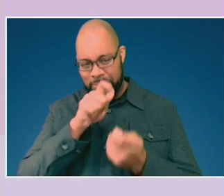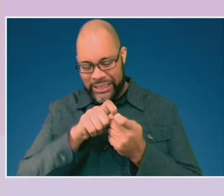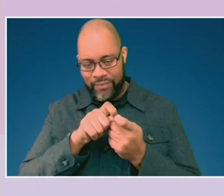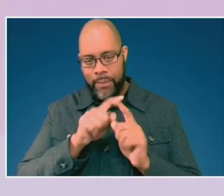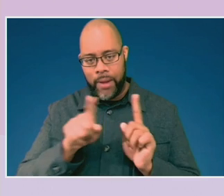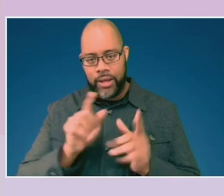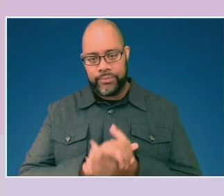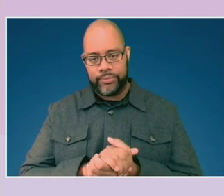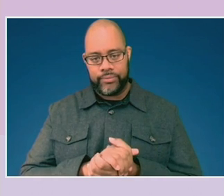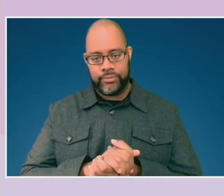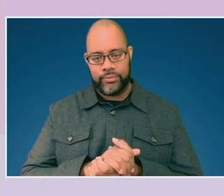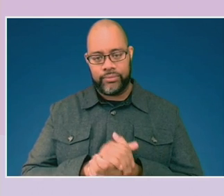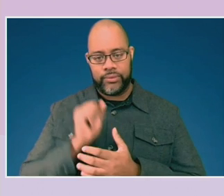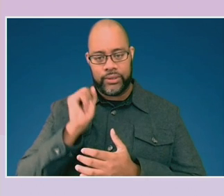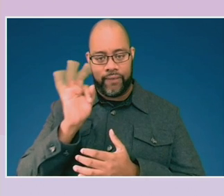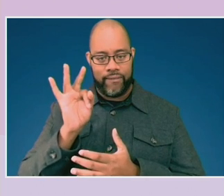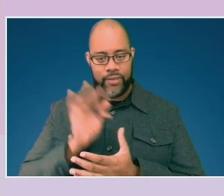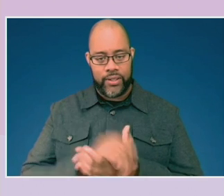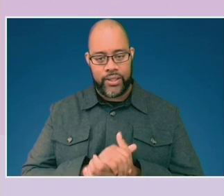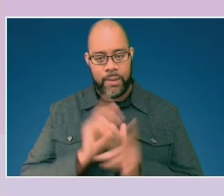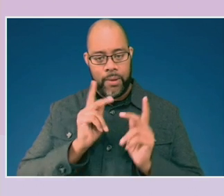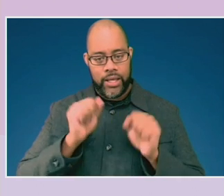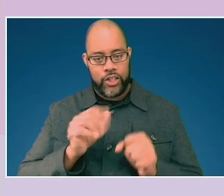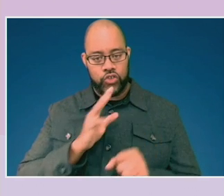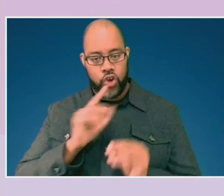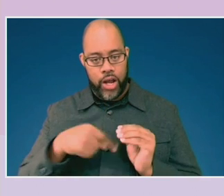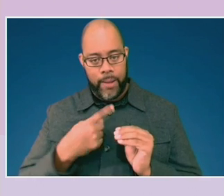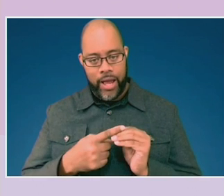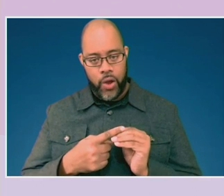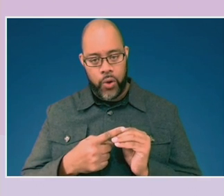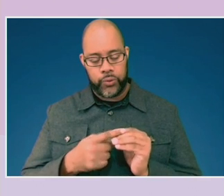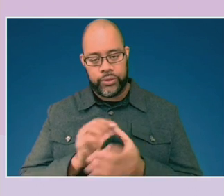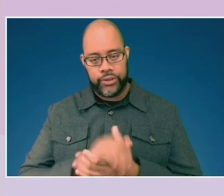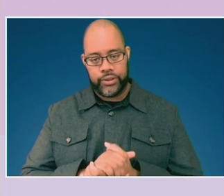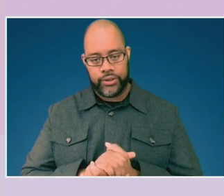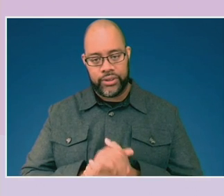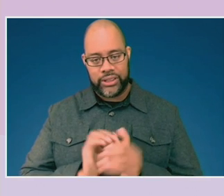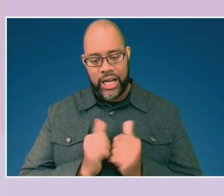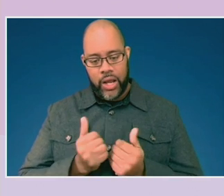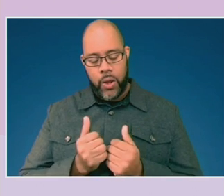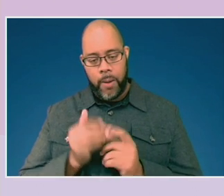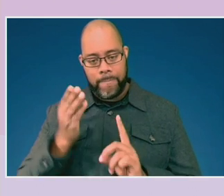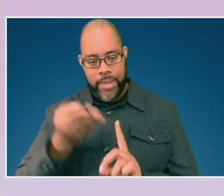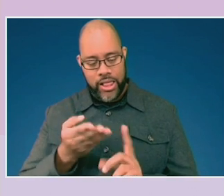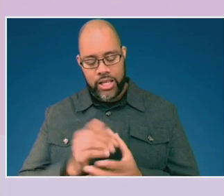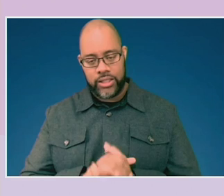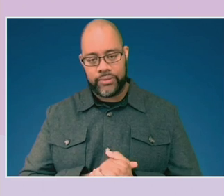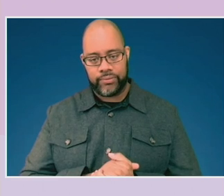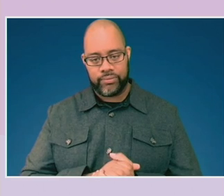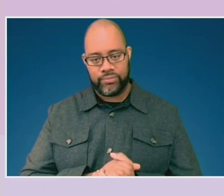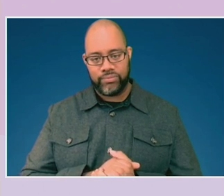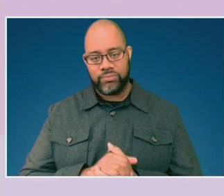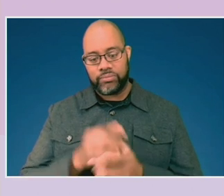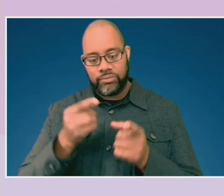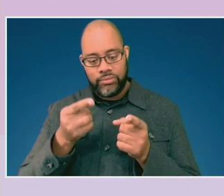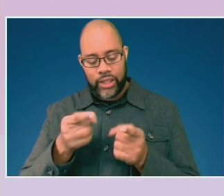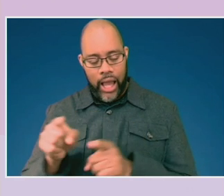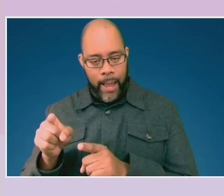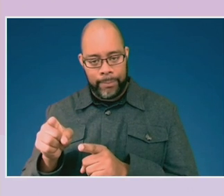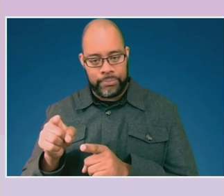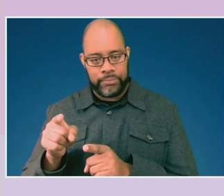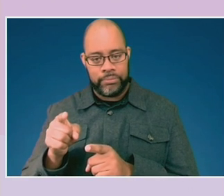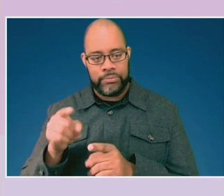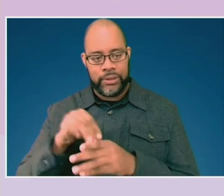but if folks can talk about how the billing happens and their